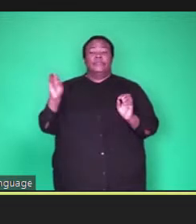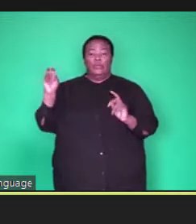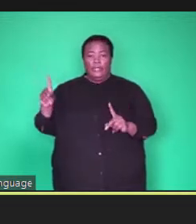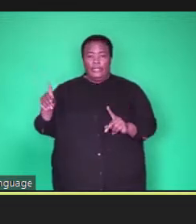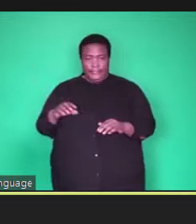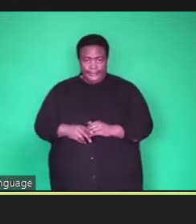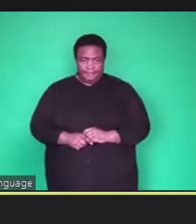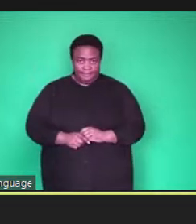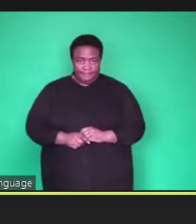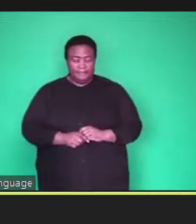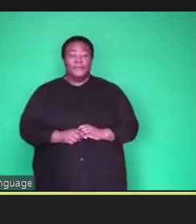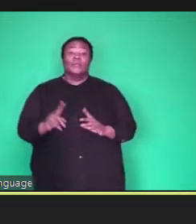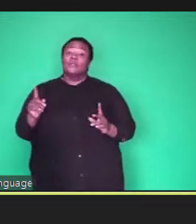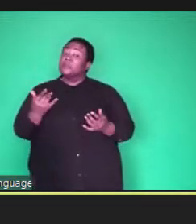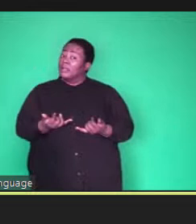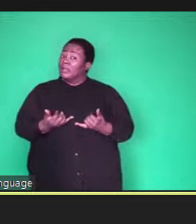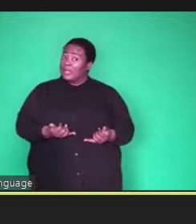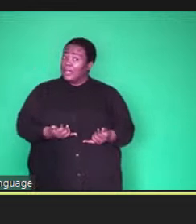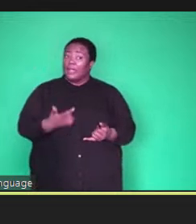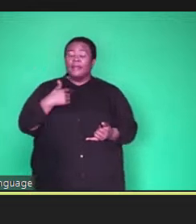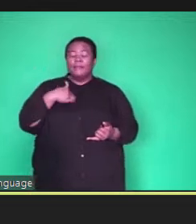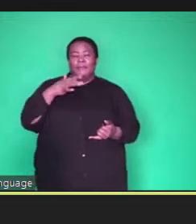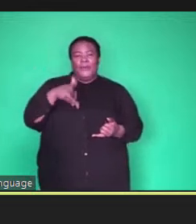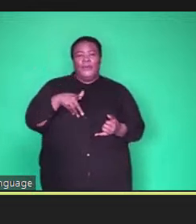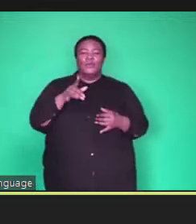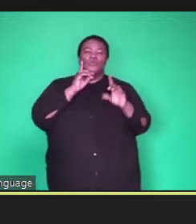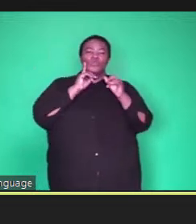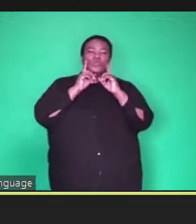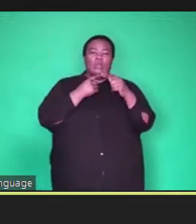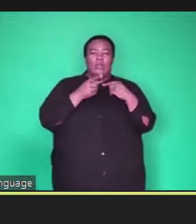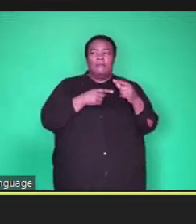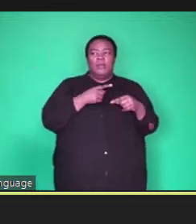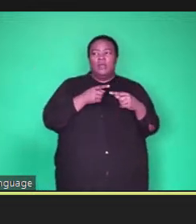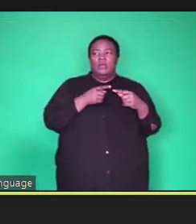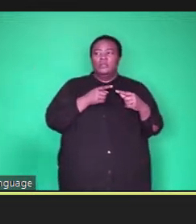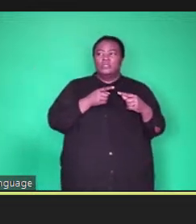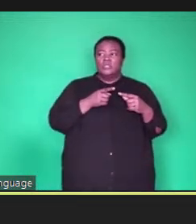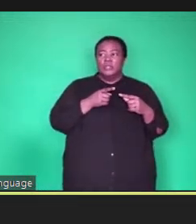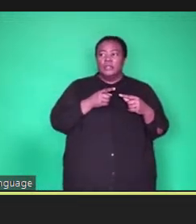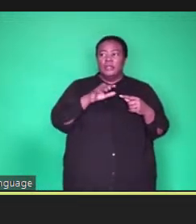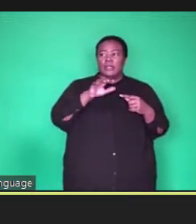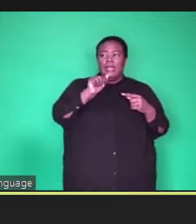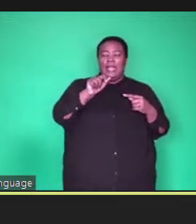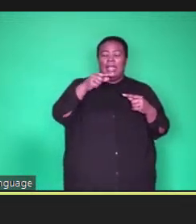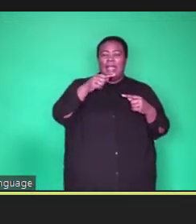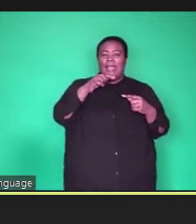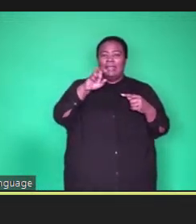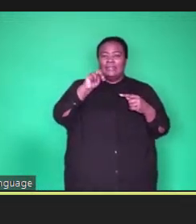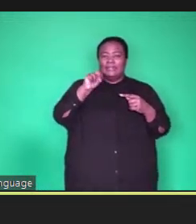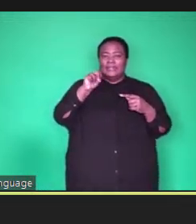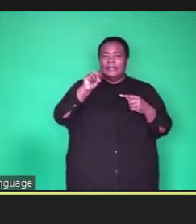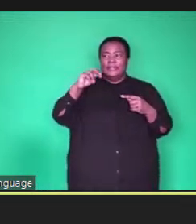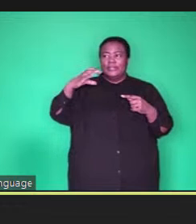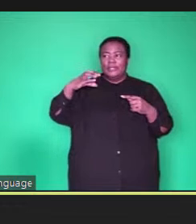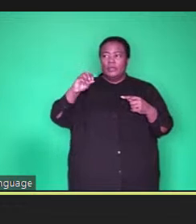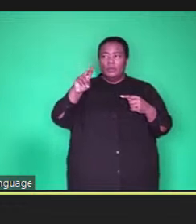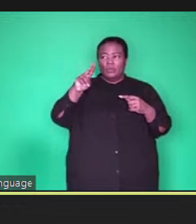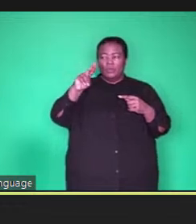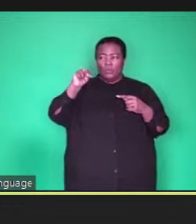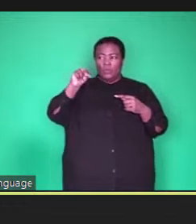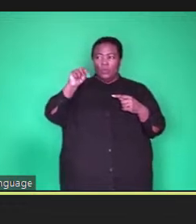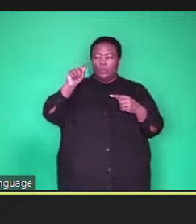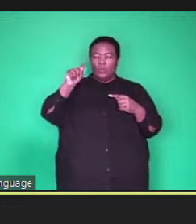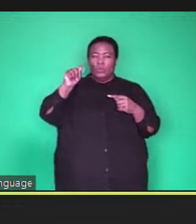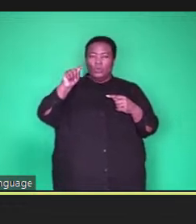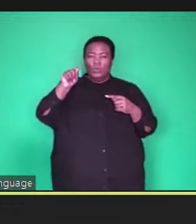All right, so now I'm going to talk about the Agincourt Health and Population Surveillance System, which is located, as